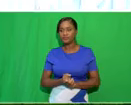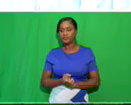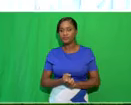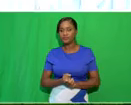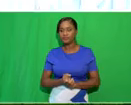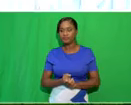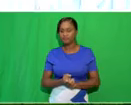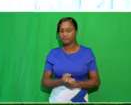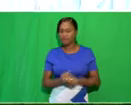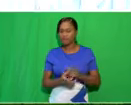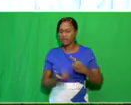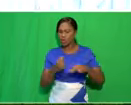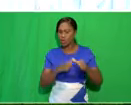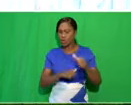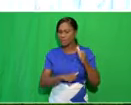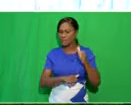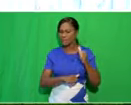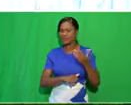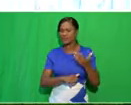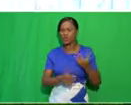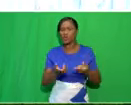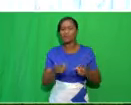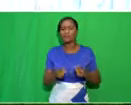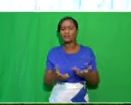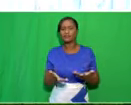did we go backwards?